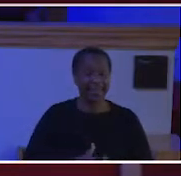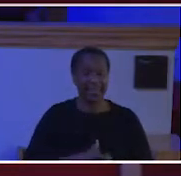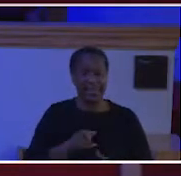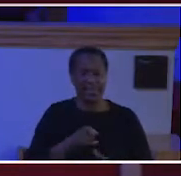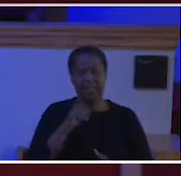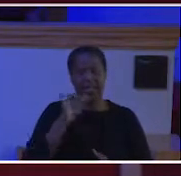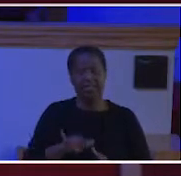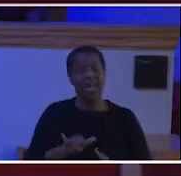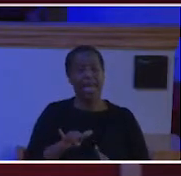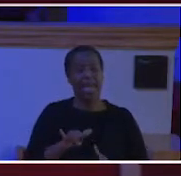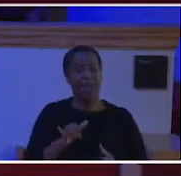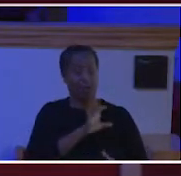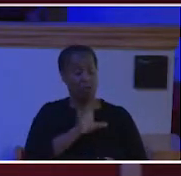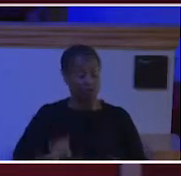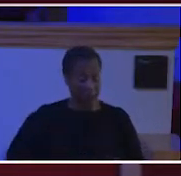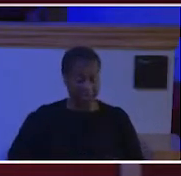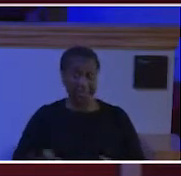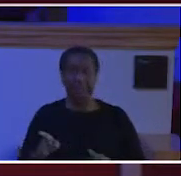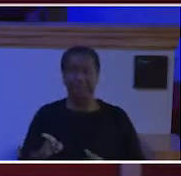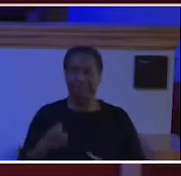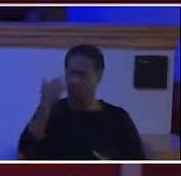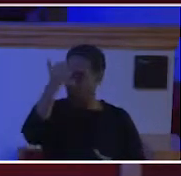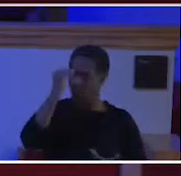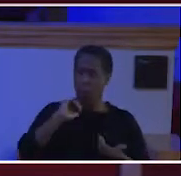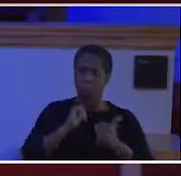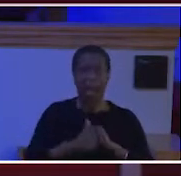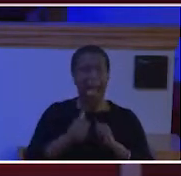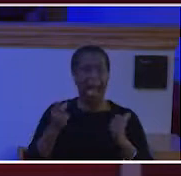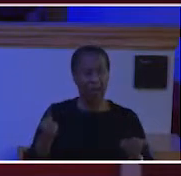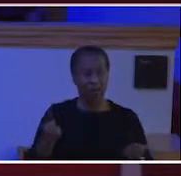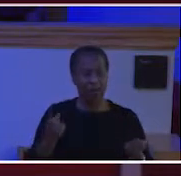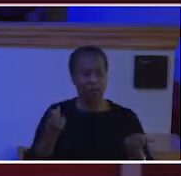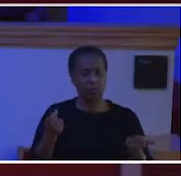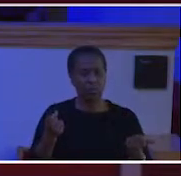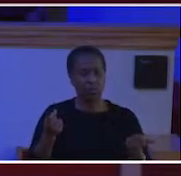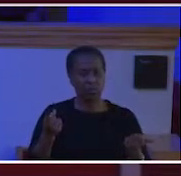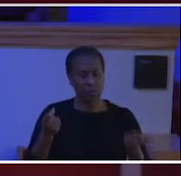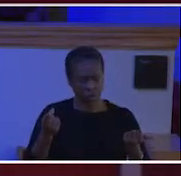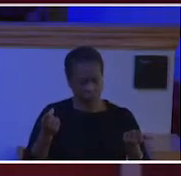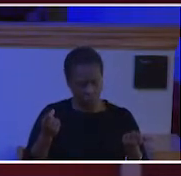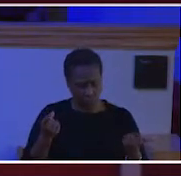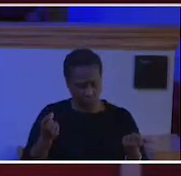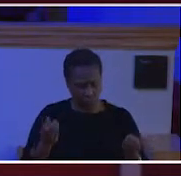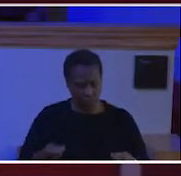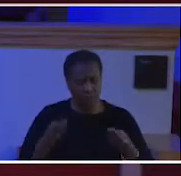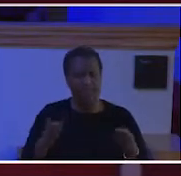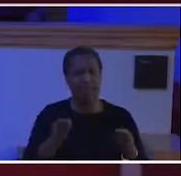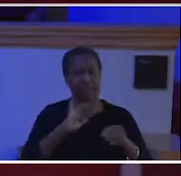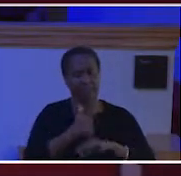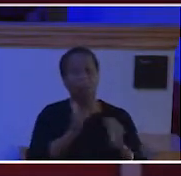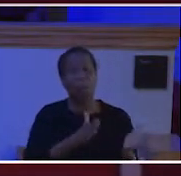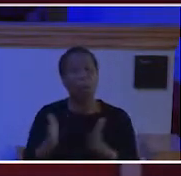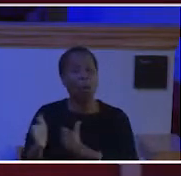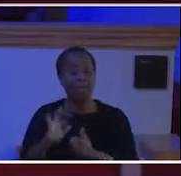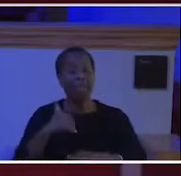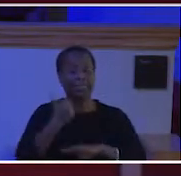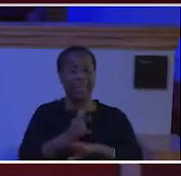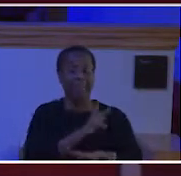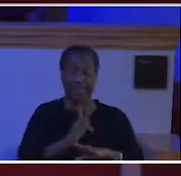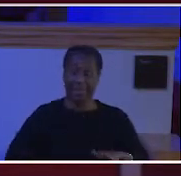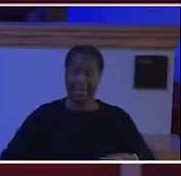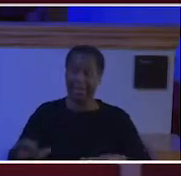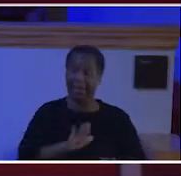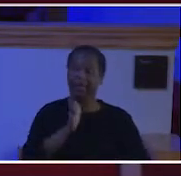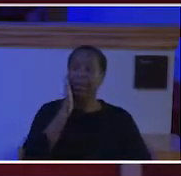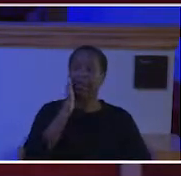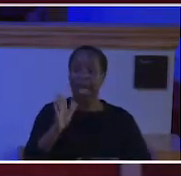that the Christ knew how to supplant order and establish a kingdom that would have